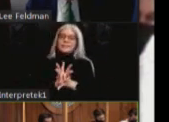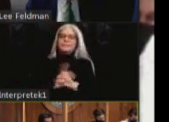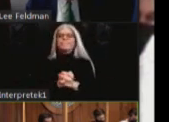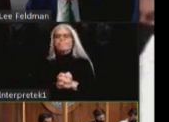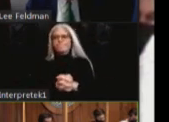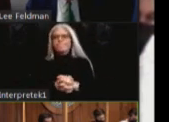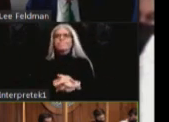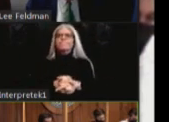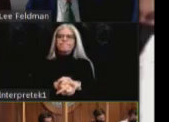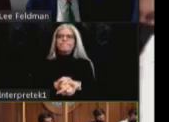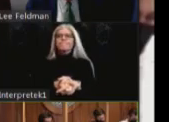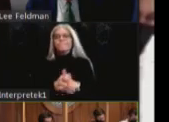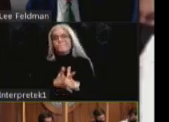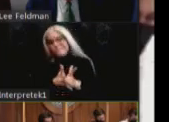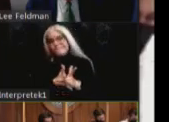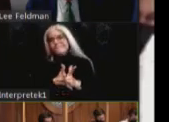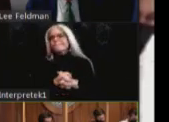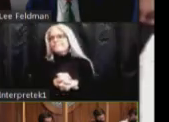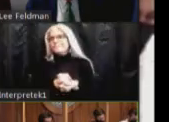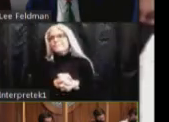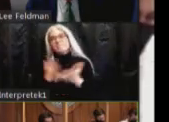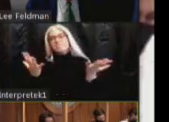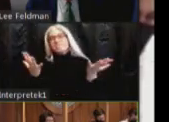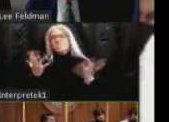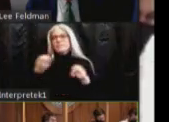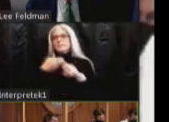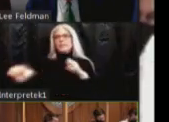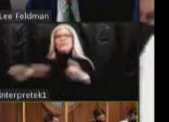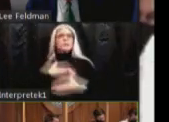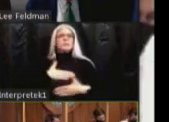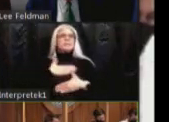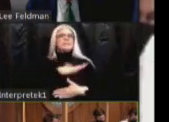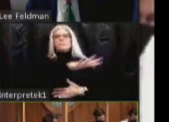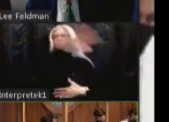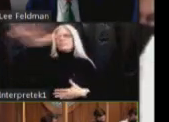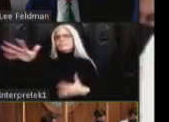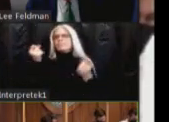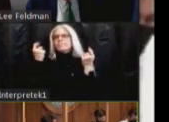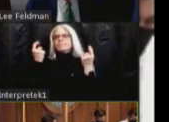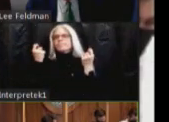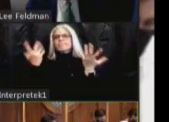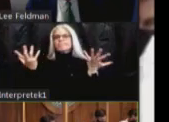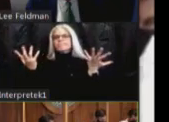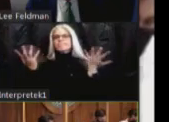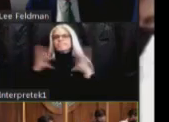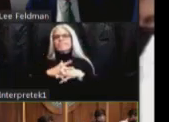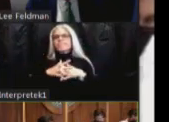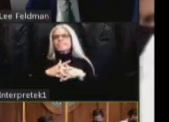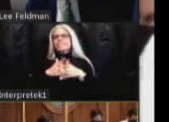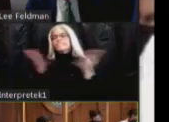Sort of Damocles. I don't think that would get us where we want to go. So